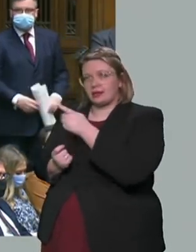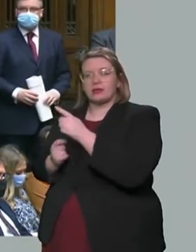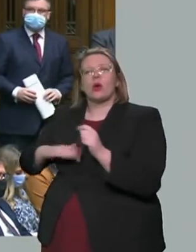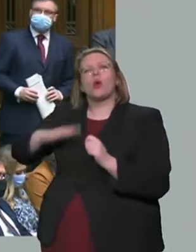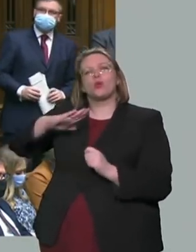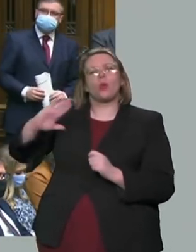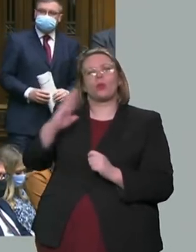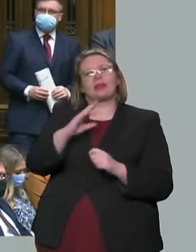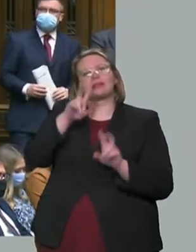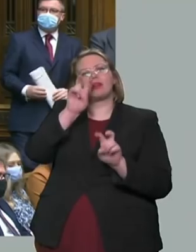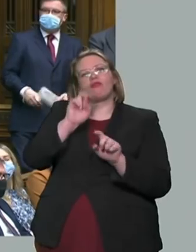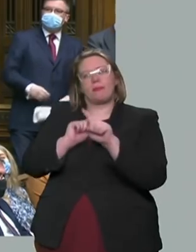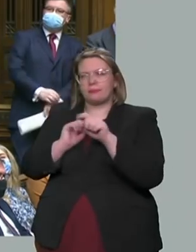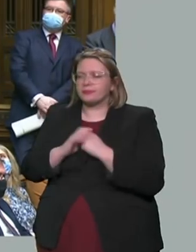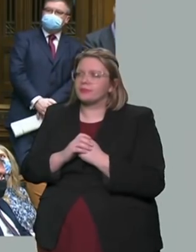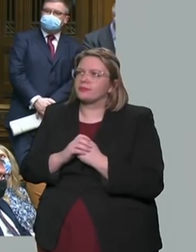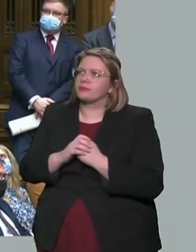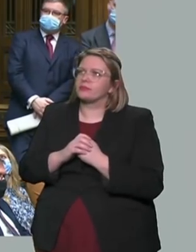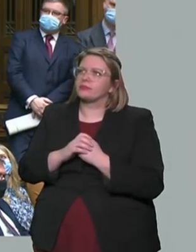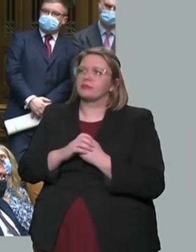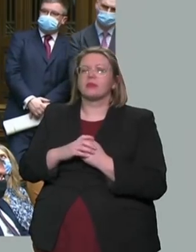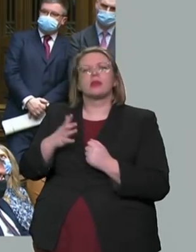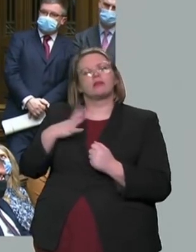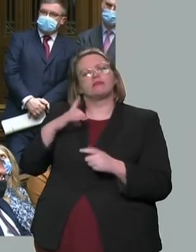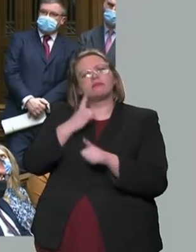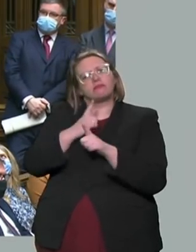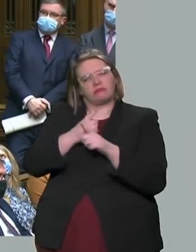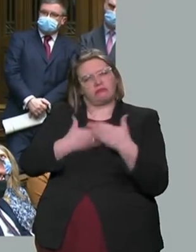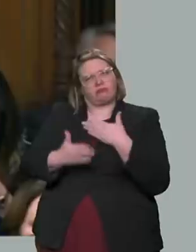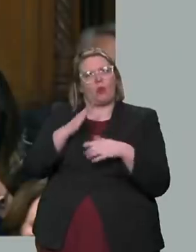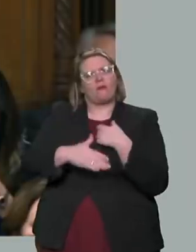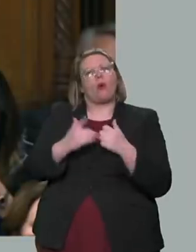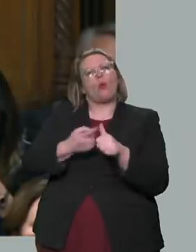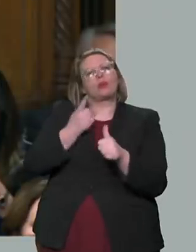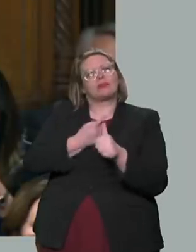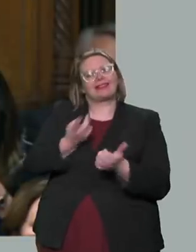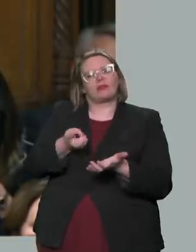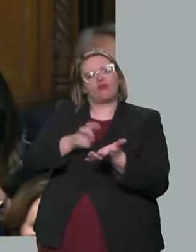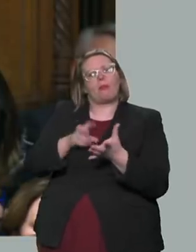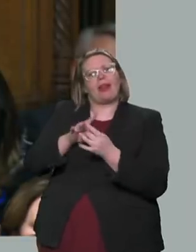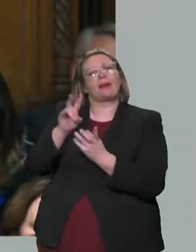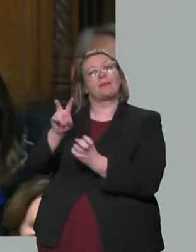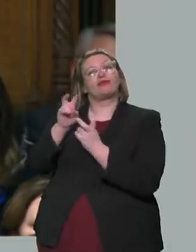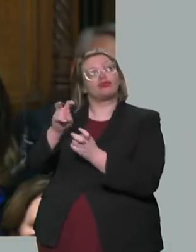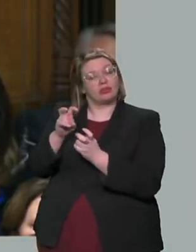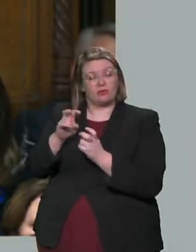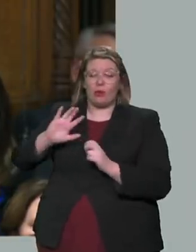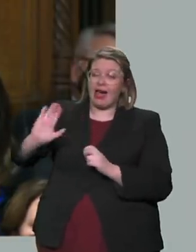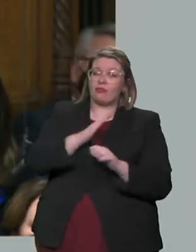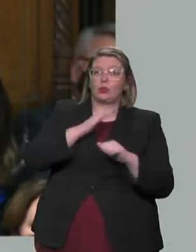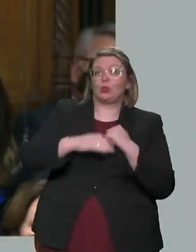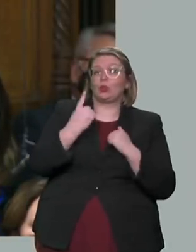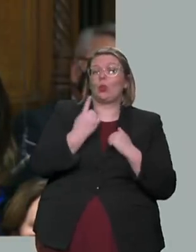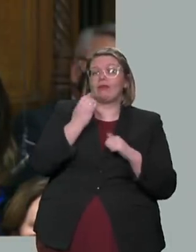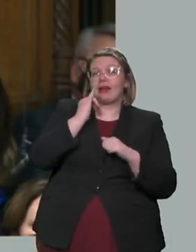to extend auto-enrolment to pensions for everyone aged over 18, including part-time workers. That would see trillions